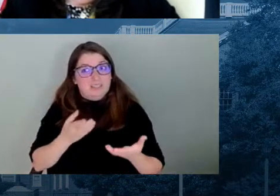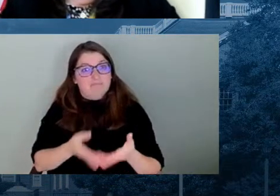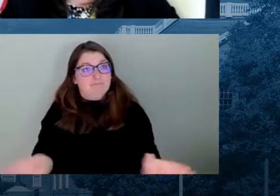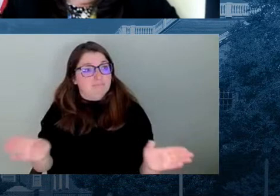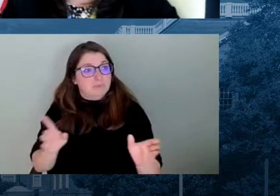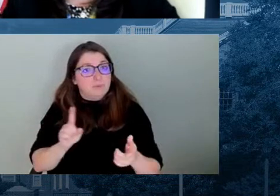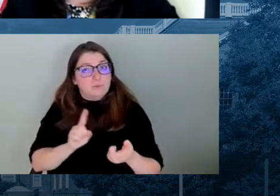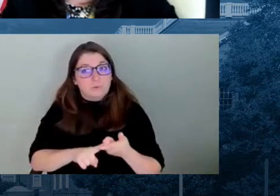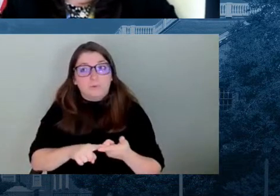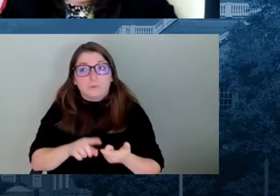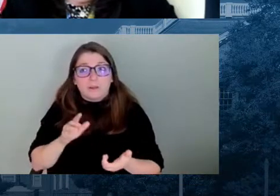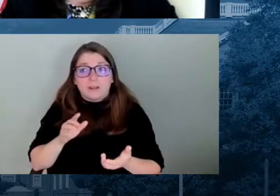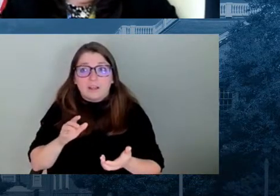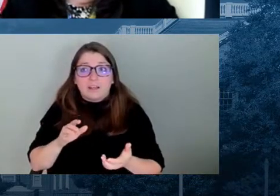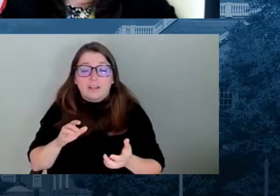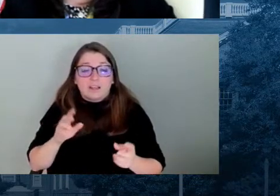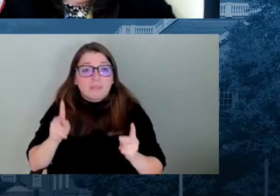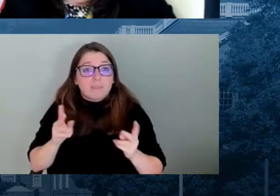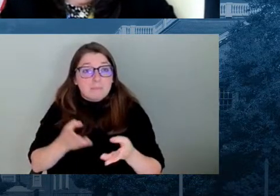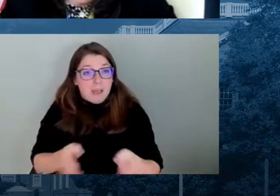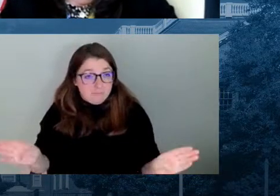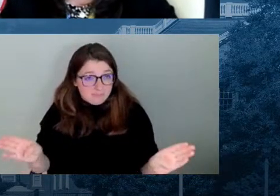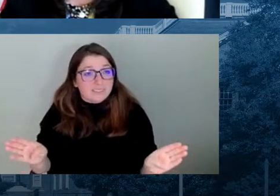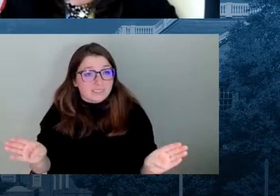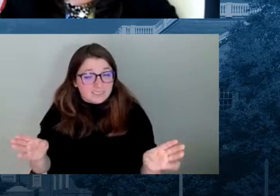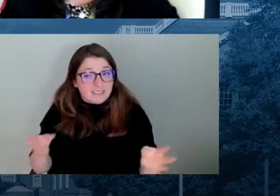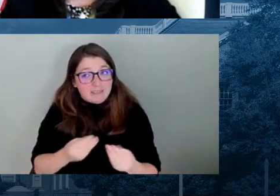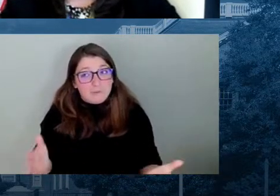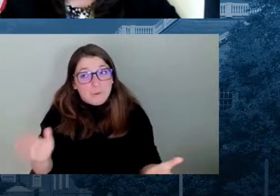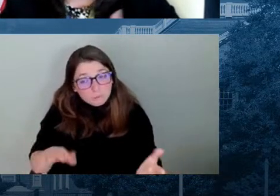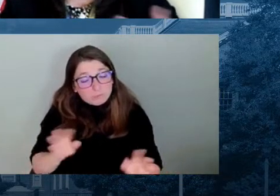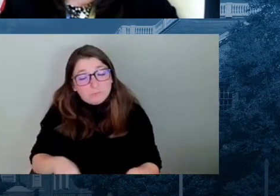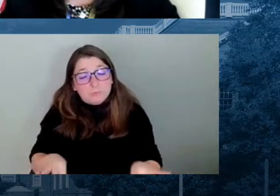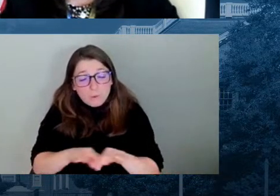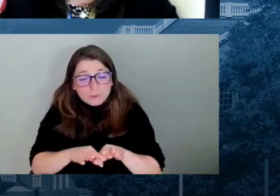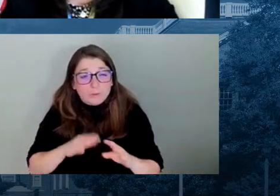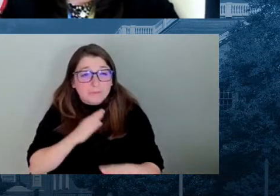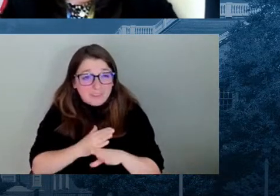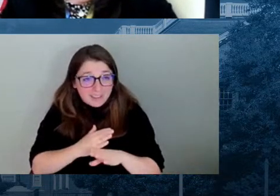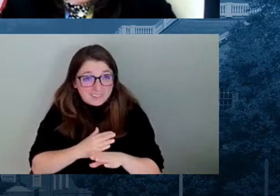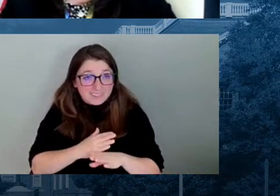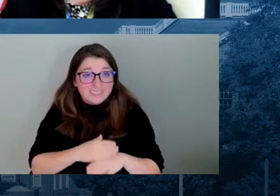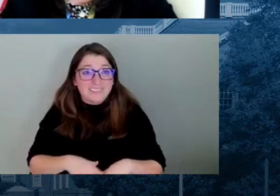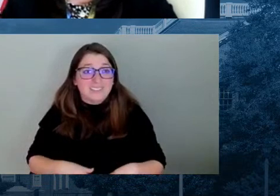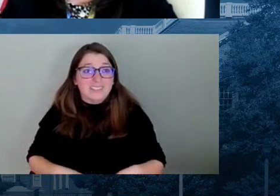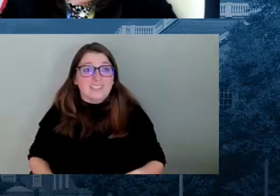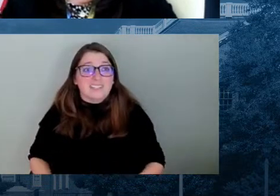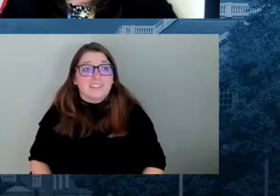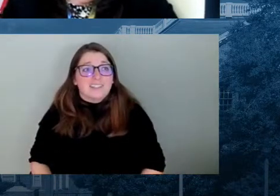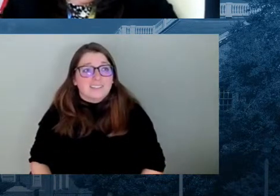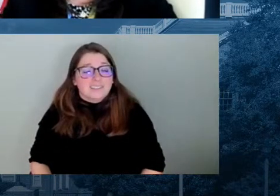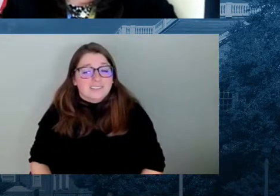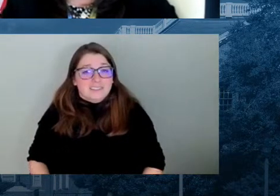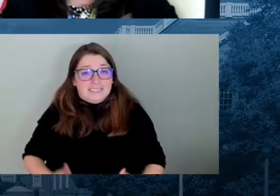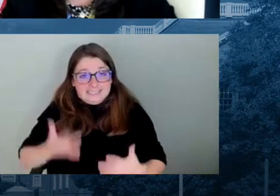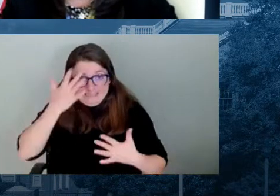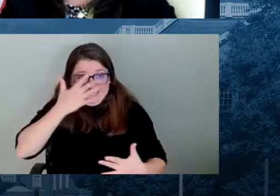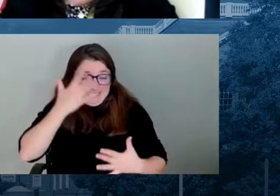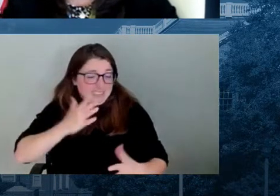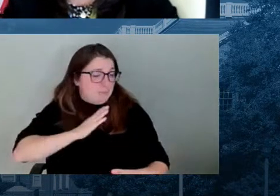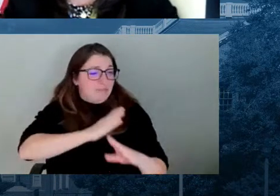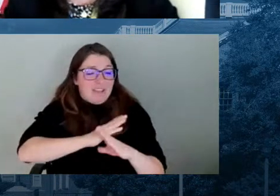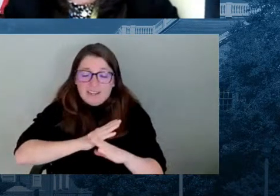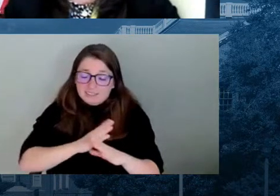maintain capacity by doing what we can to prevent ourselves, our loved ones from getting sick enough with at least